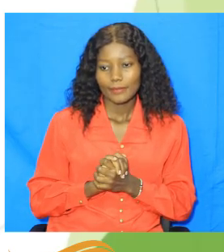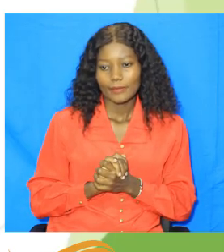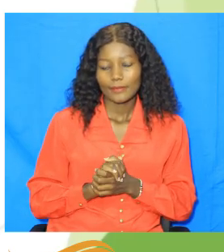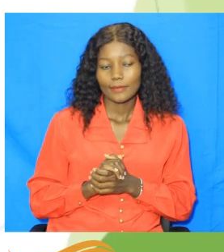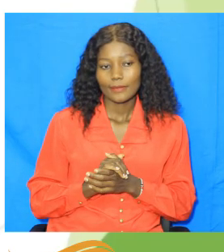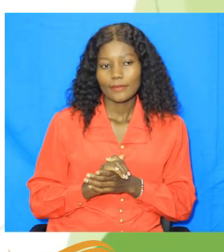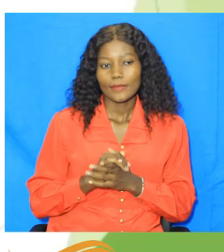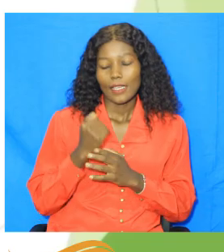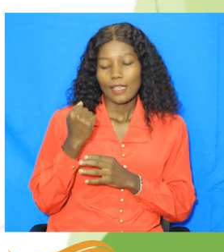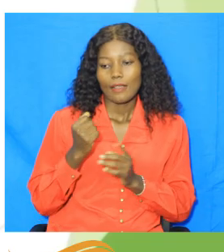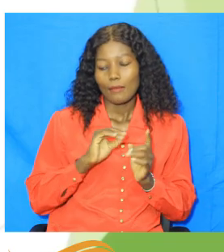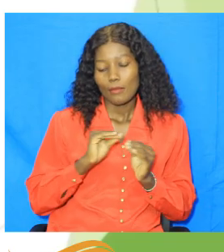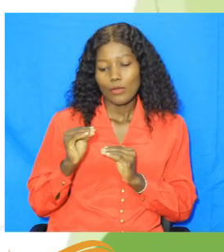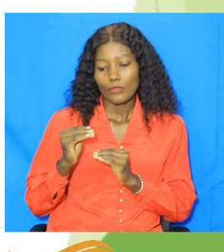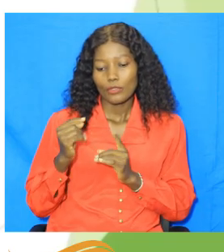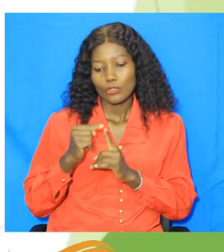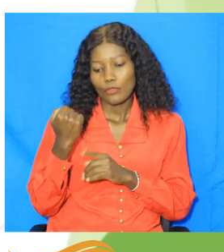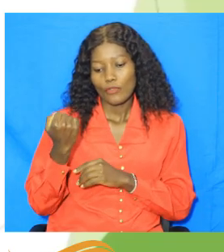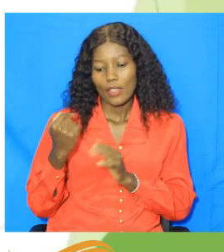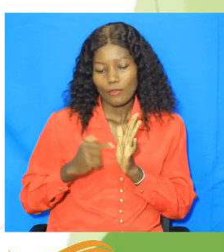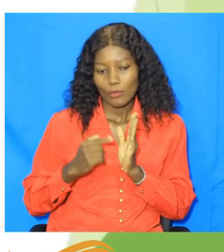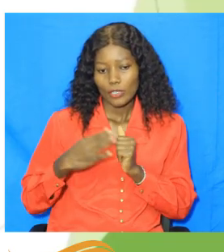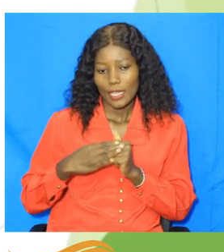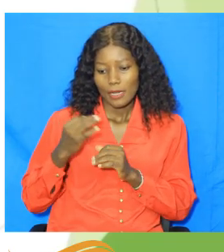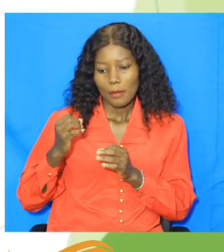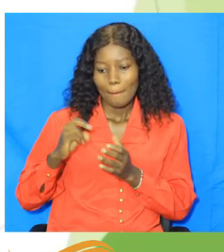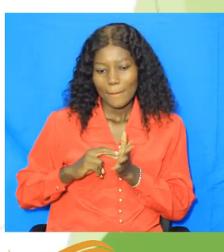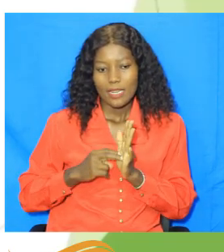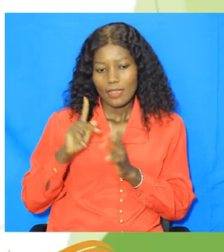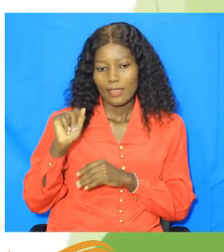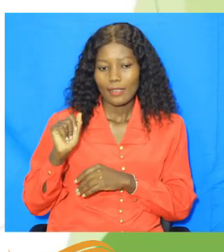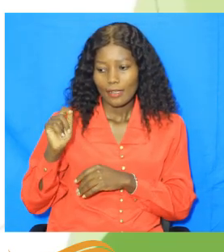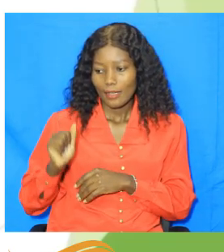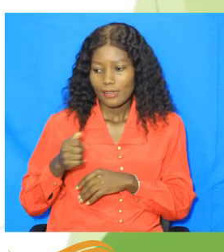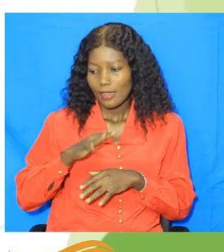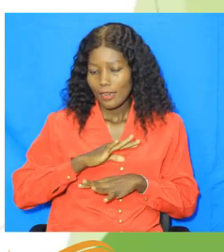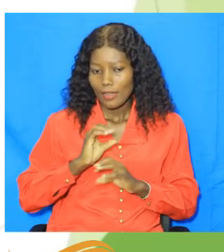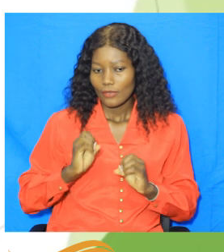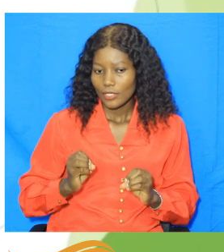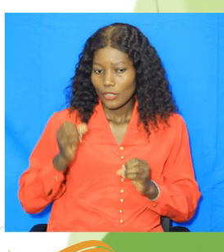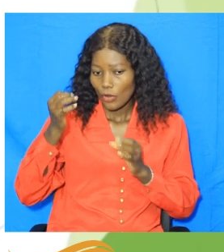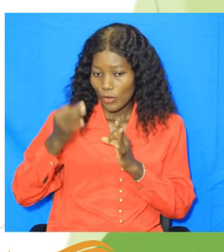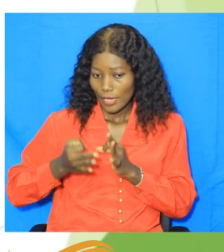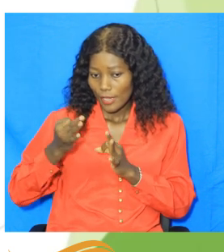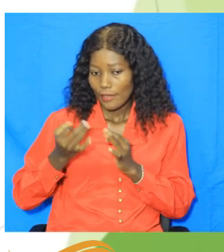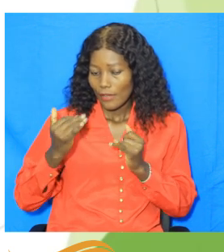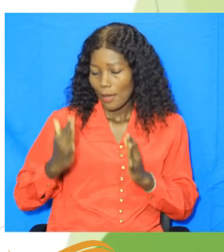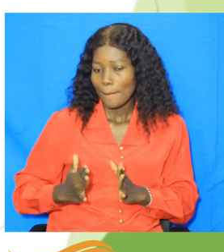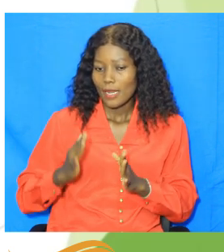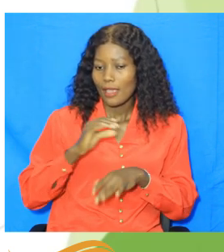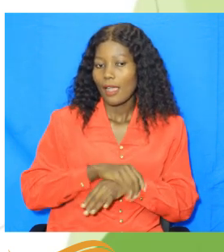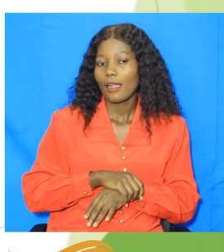5.9, it means the kata was insufficient. And in case an athlete gets